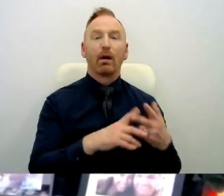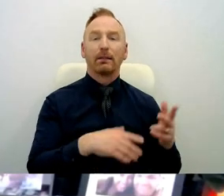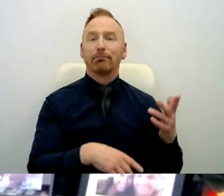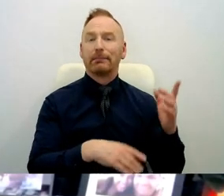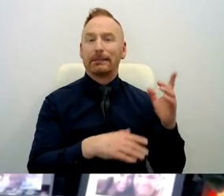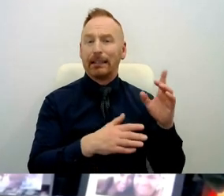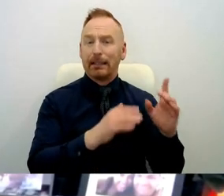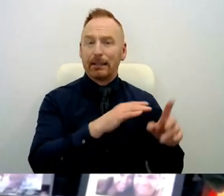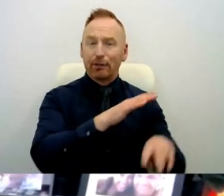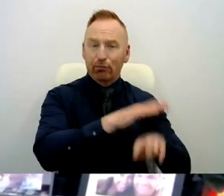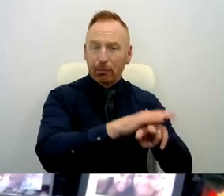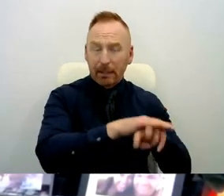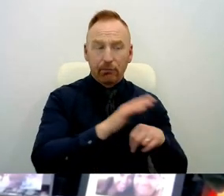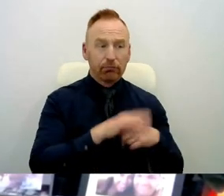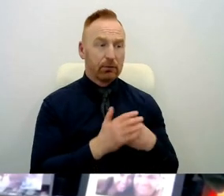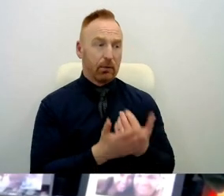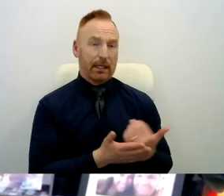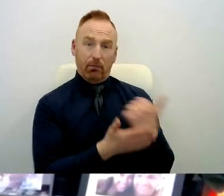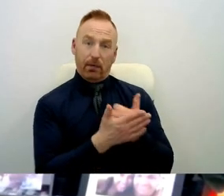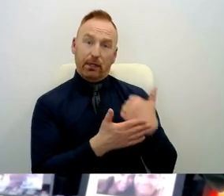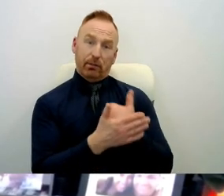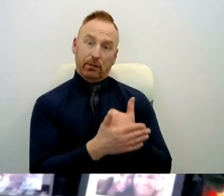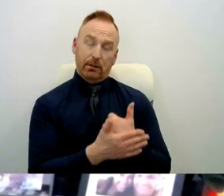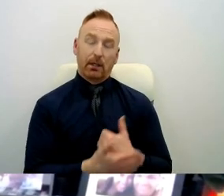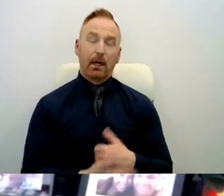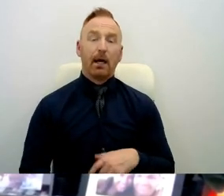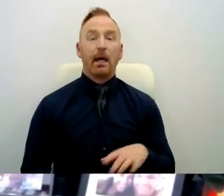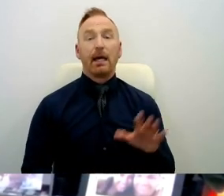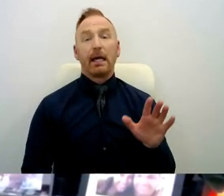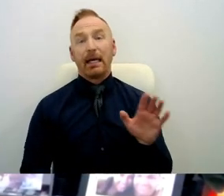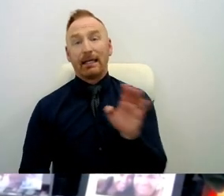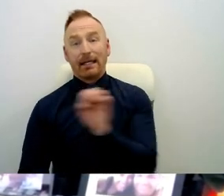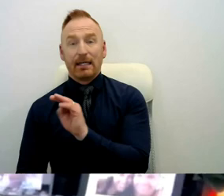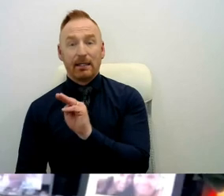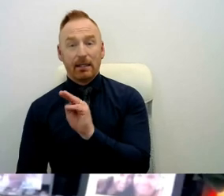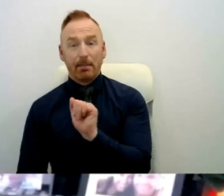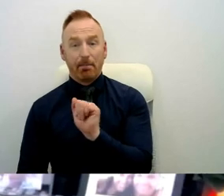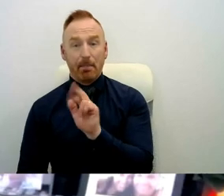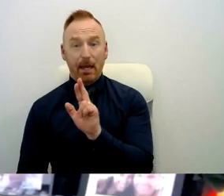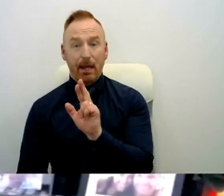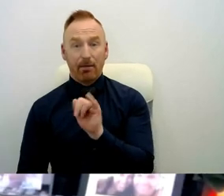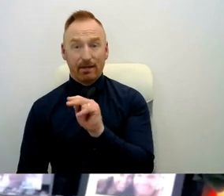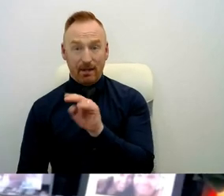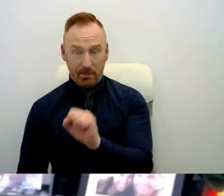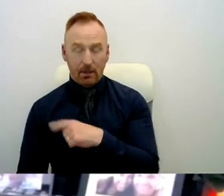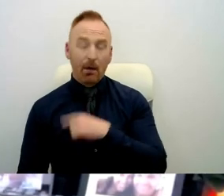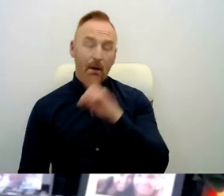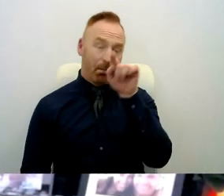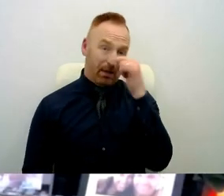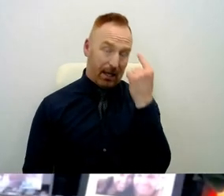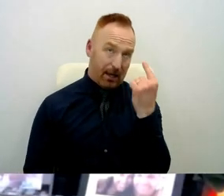and wages. Throughout the Maritimes, Blacks received,